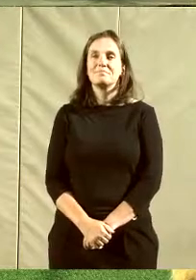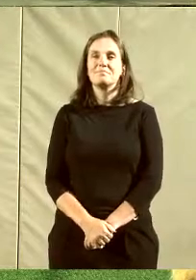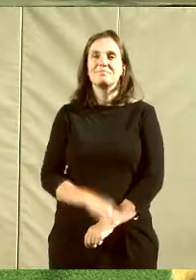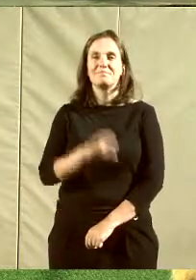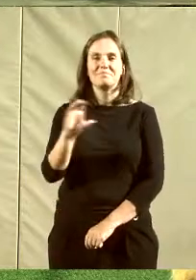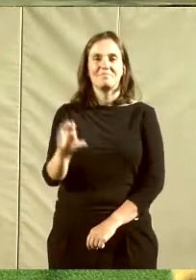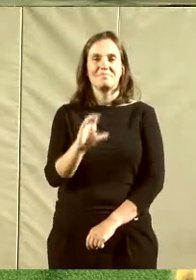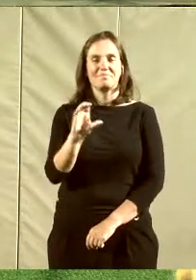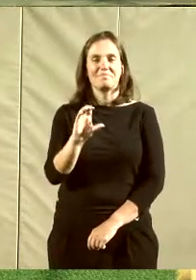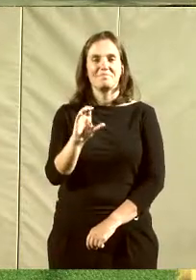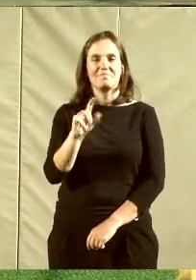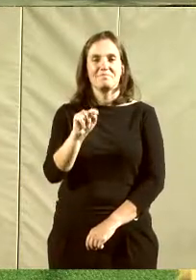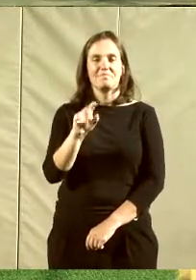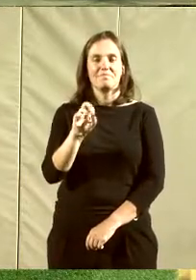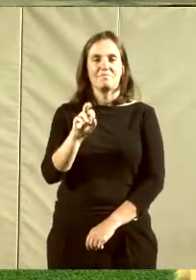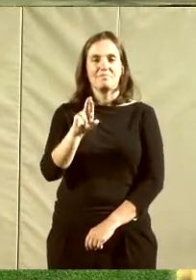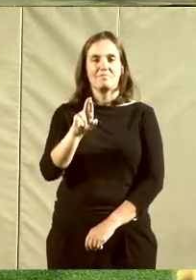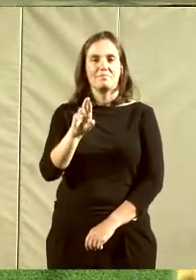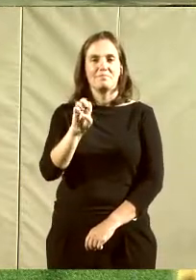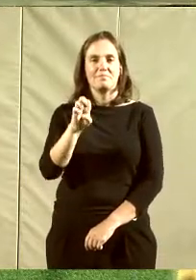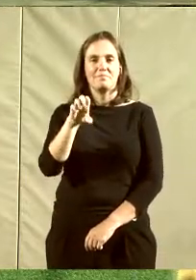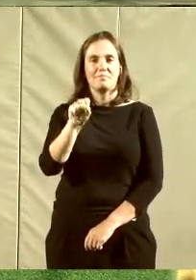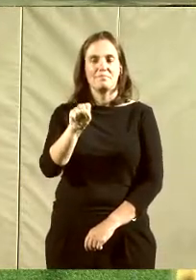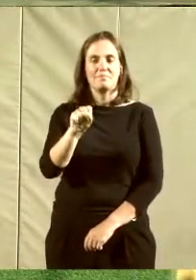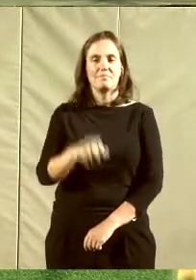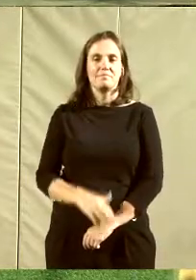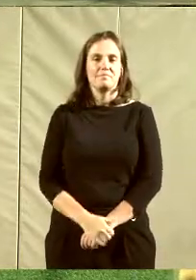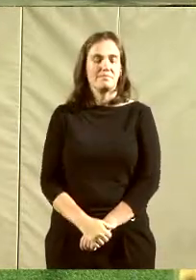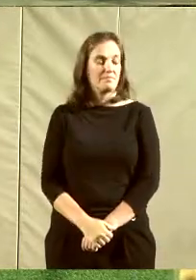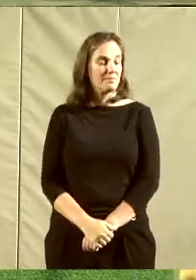Cynthia Evelyn Torres.